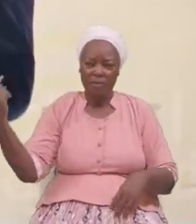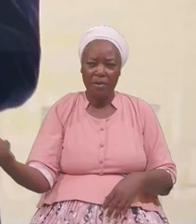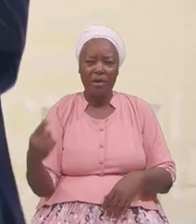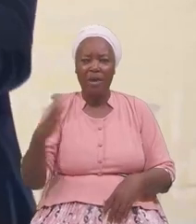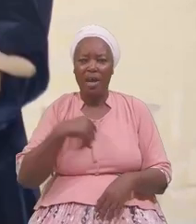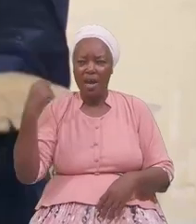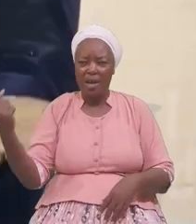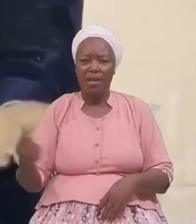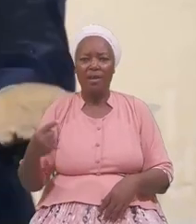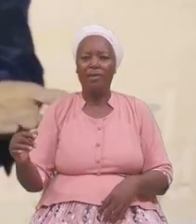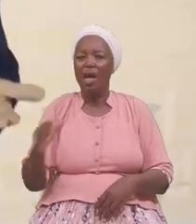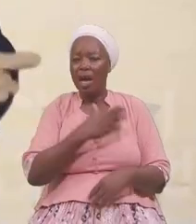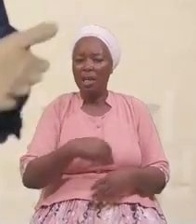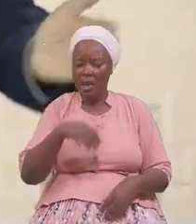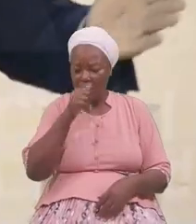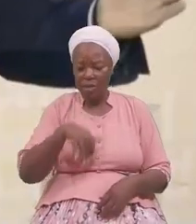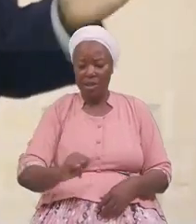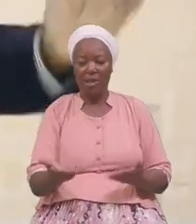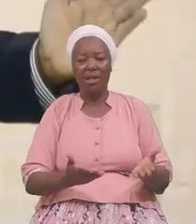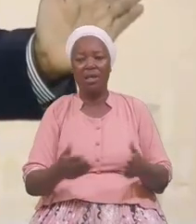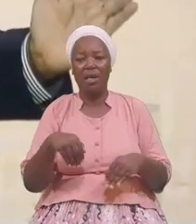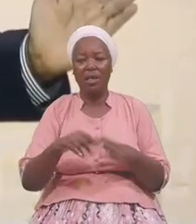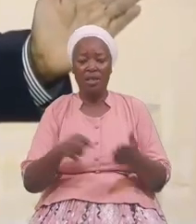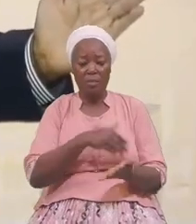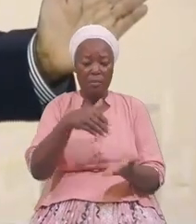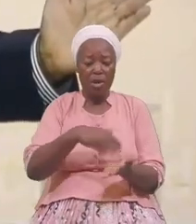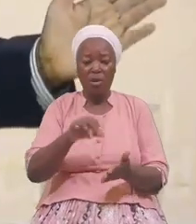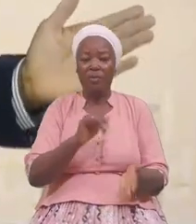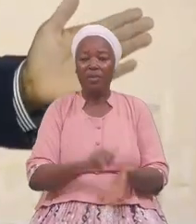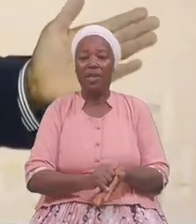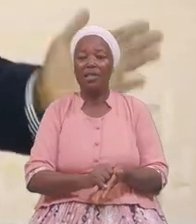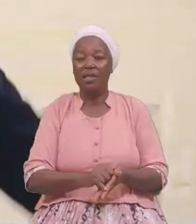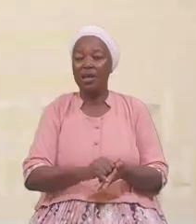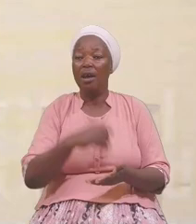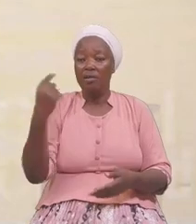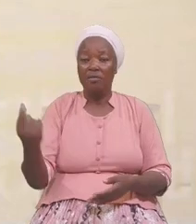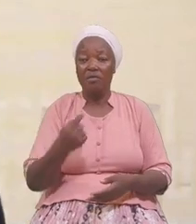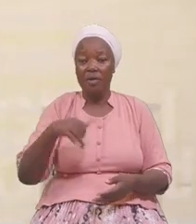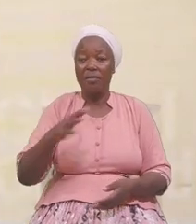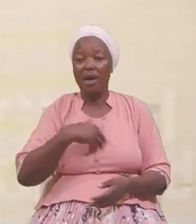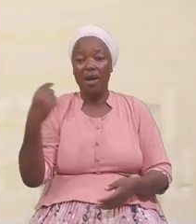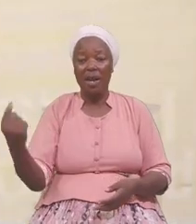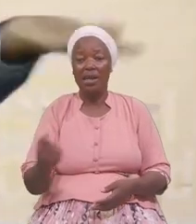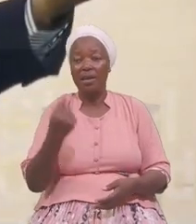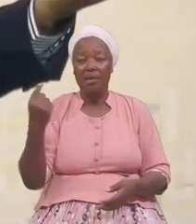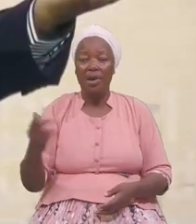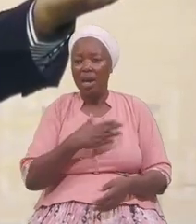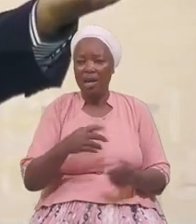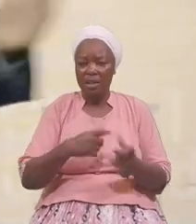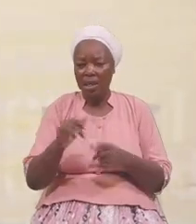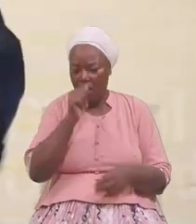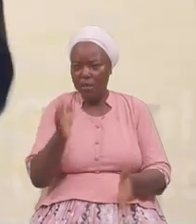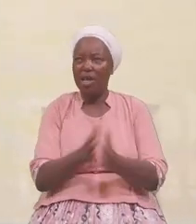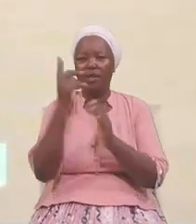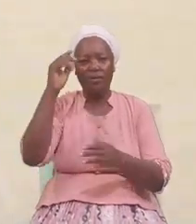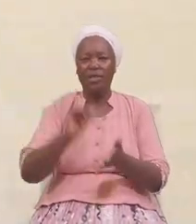ever. And I'm still here in the middle of that forever and ever. And I'm asking for that